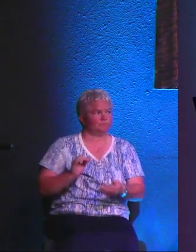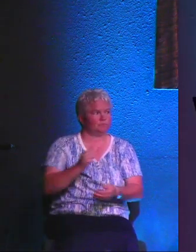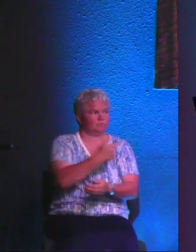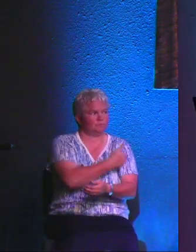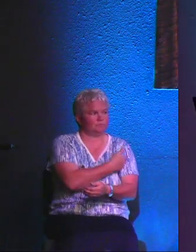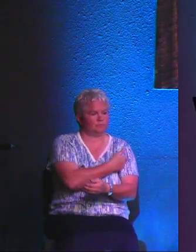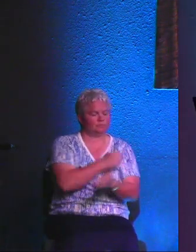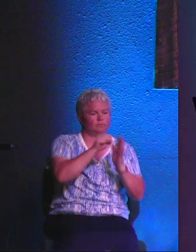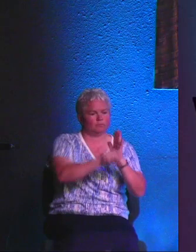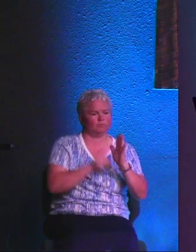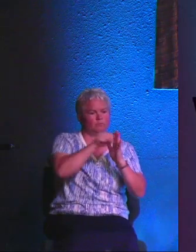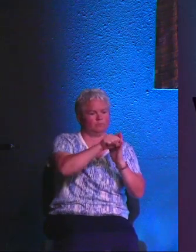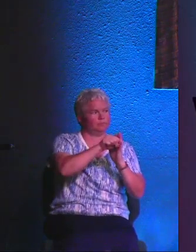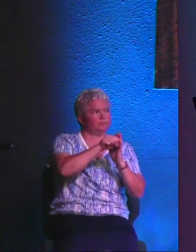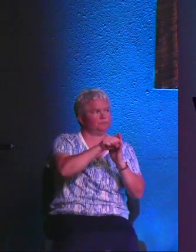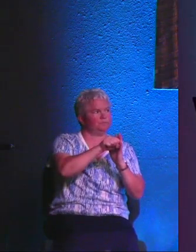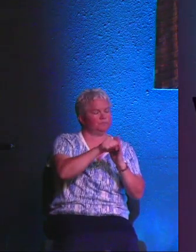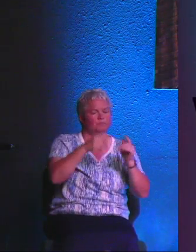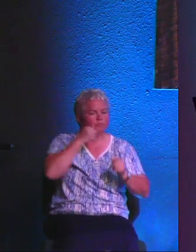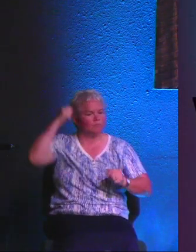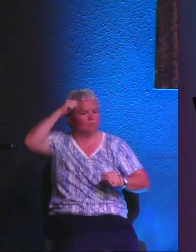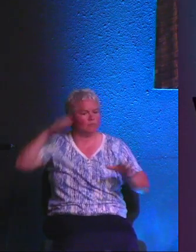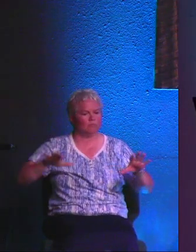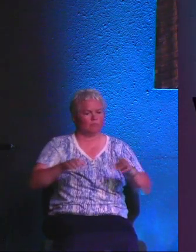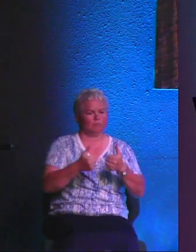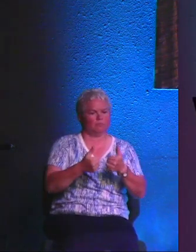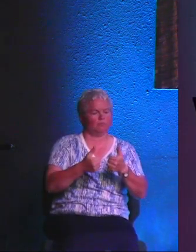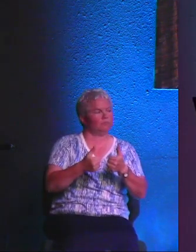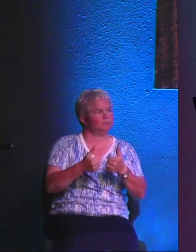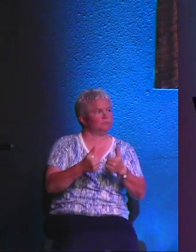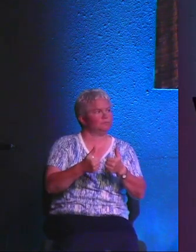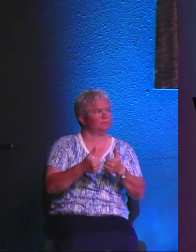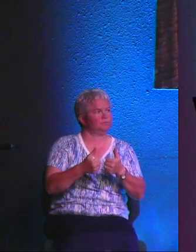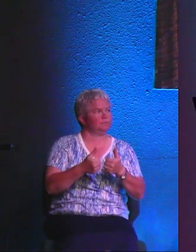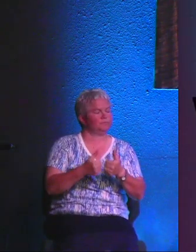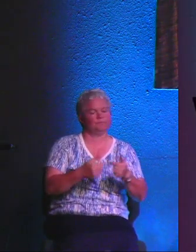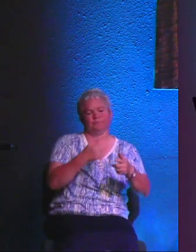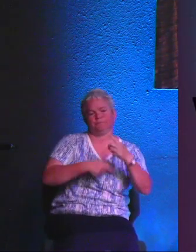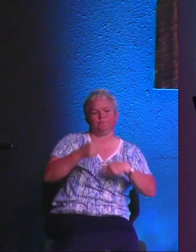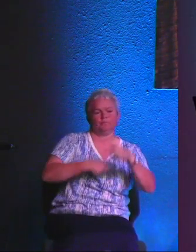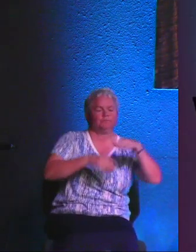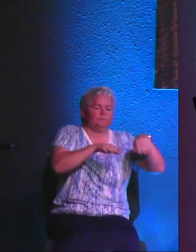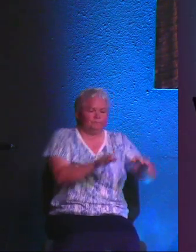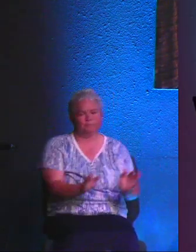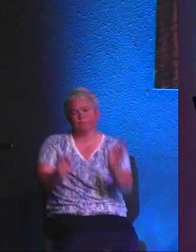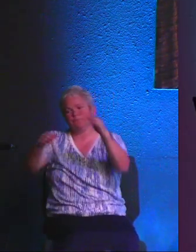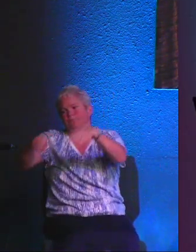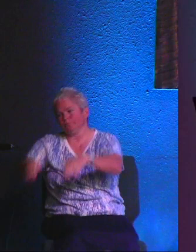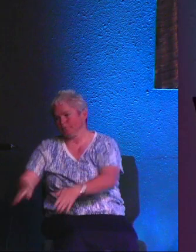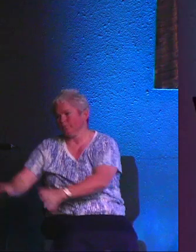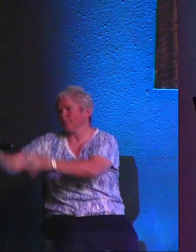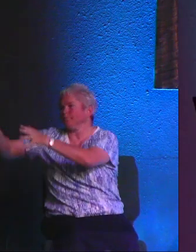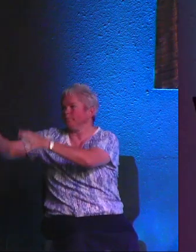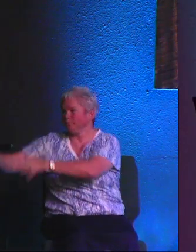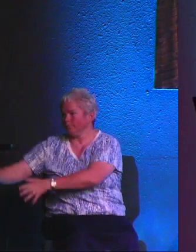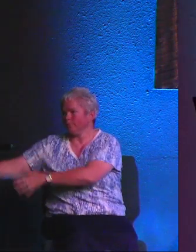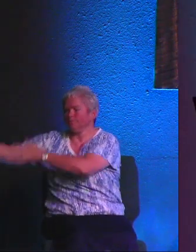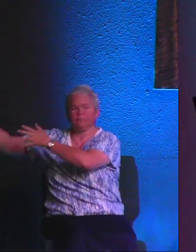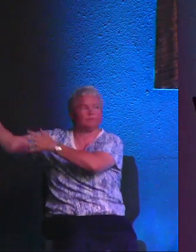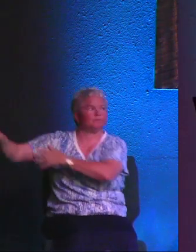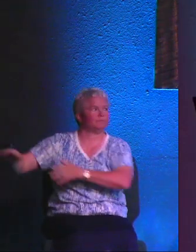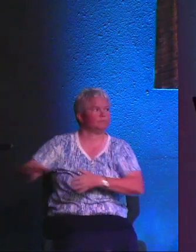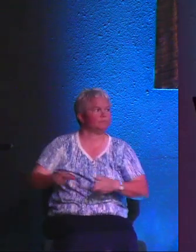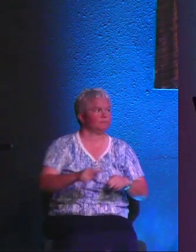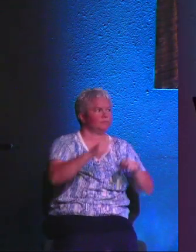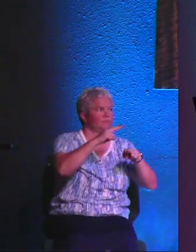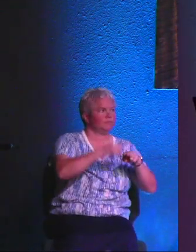We have had a season at Adult and Teen Challenge. I feel like we're like, it comes in these waves where I sit and I'm like,